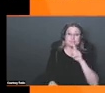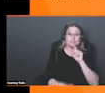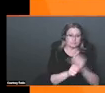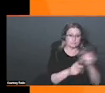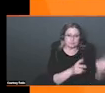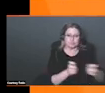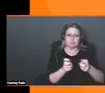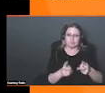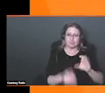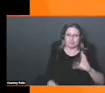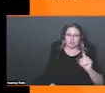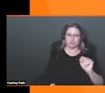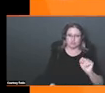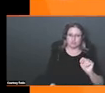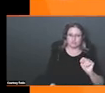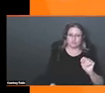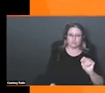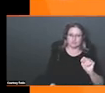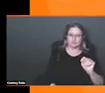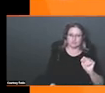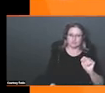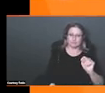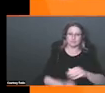in the chat.